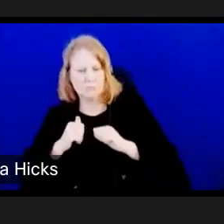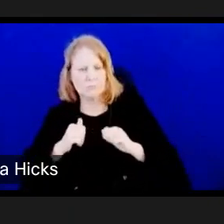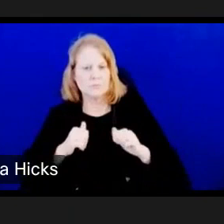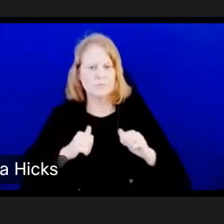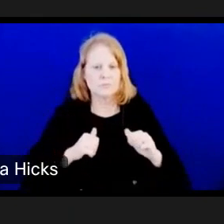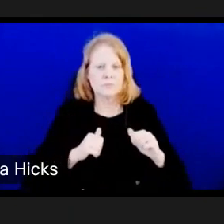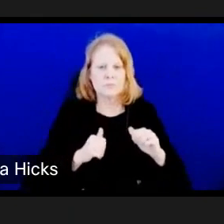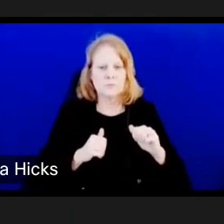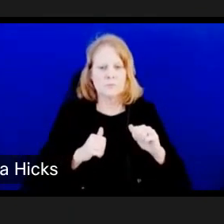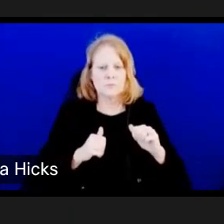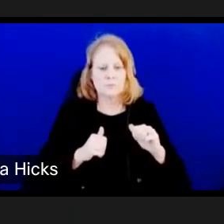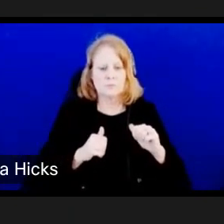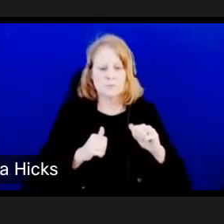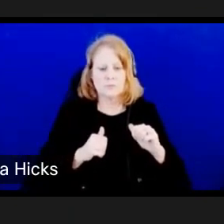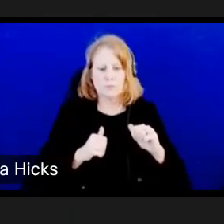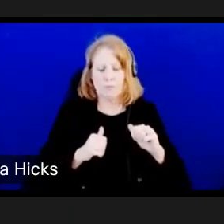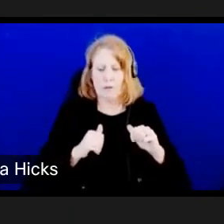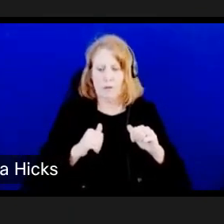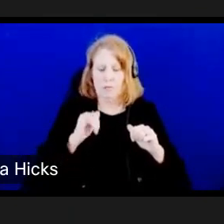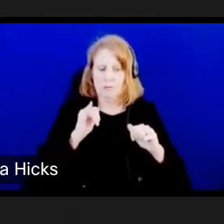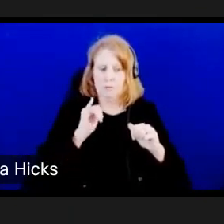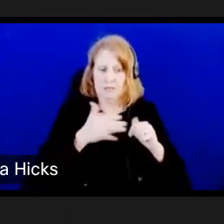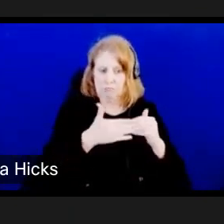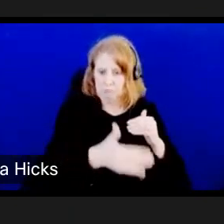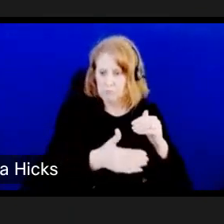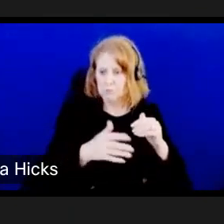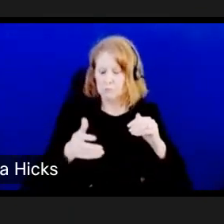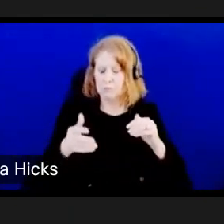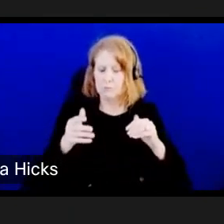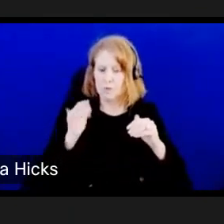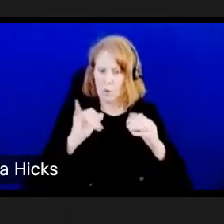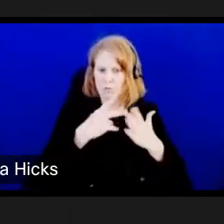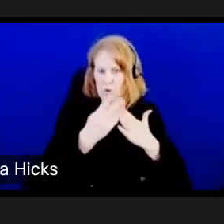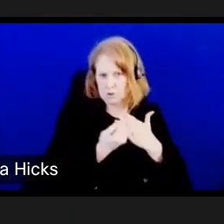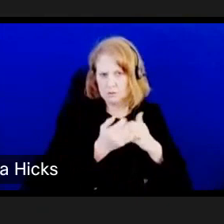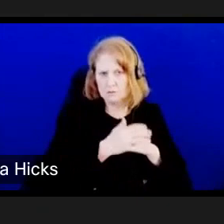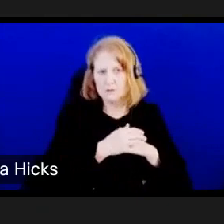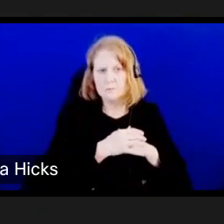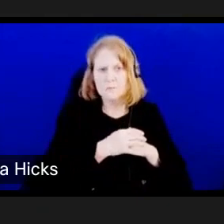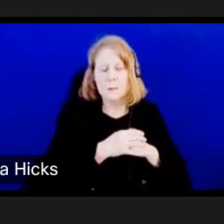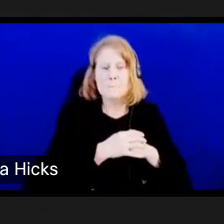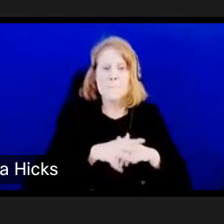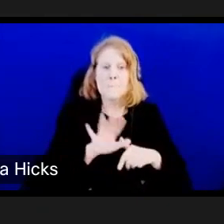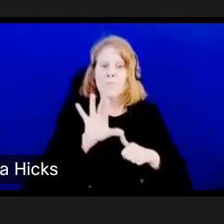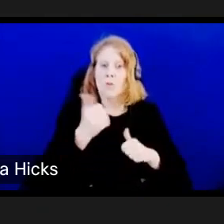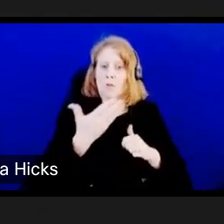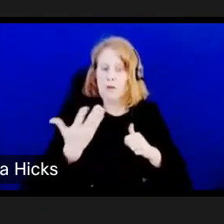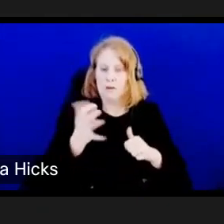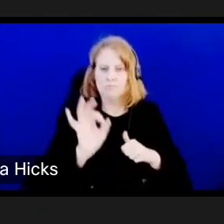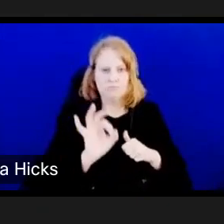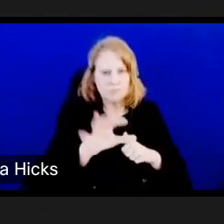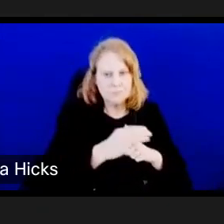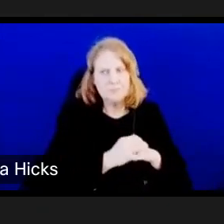goes thereafter with any of our projects. Now, one of the things I do have to just kind of put out there is that